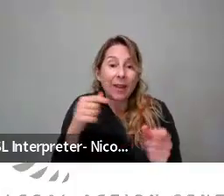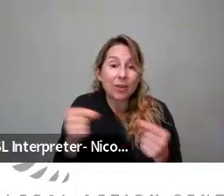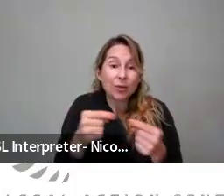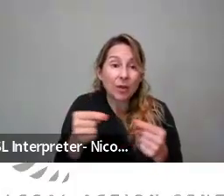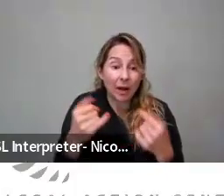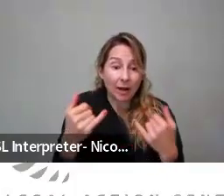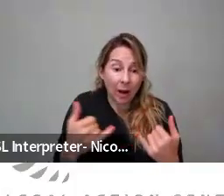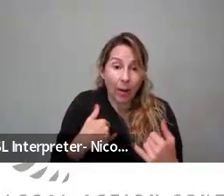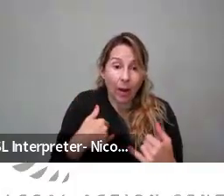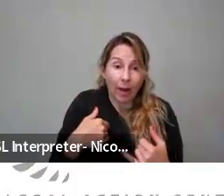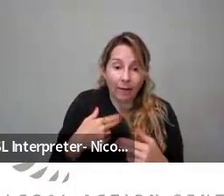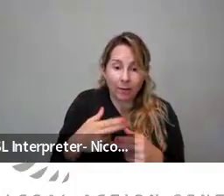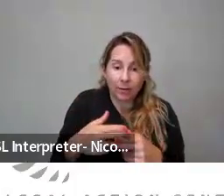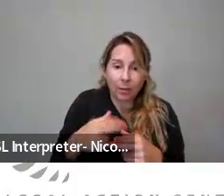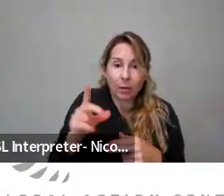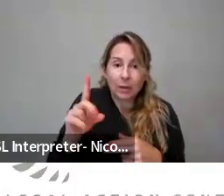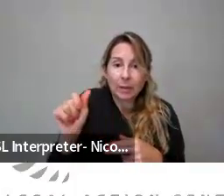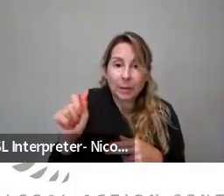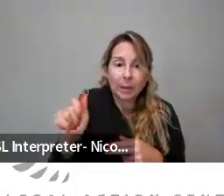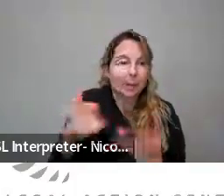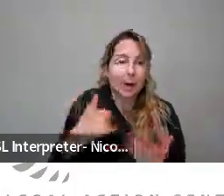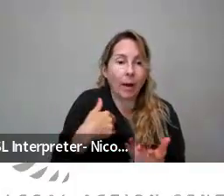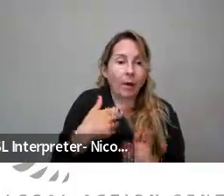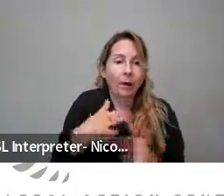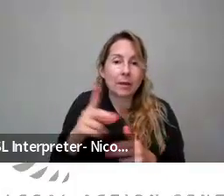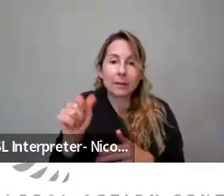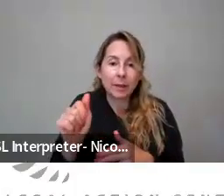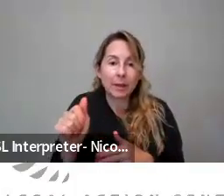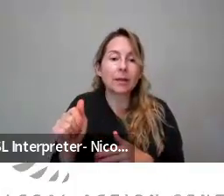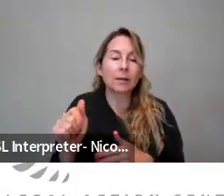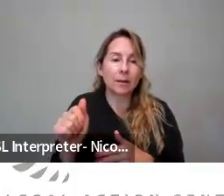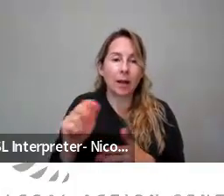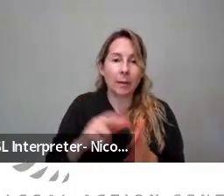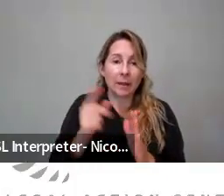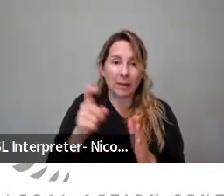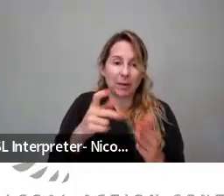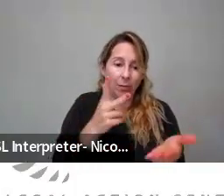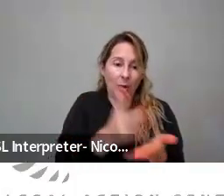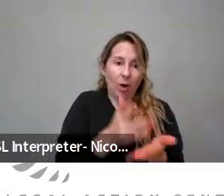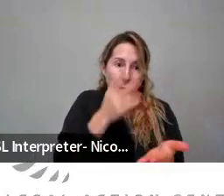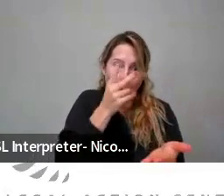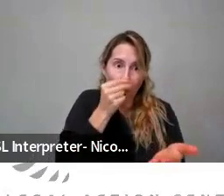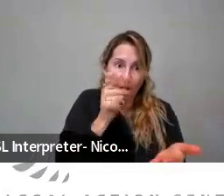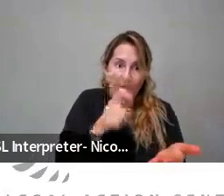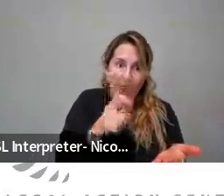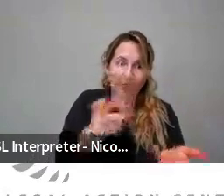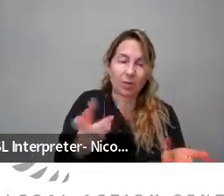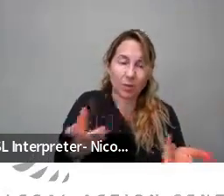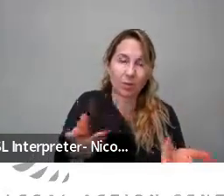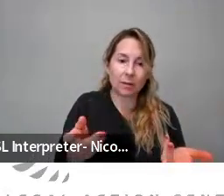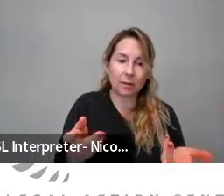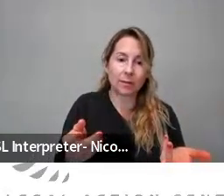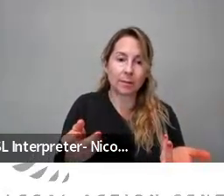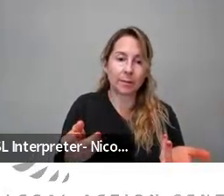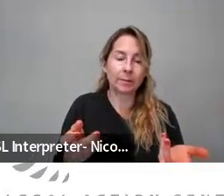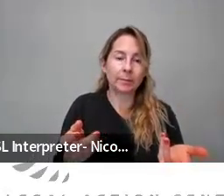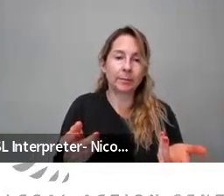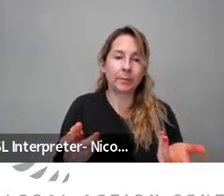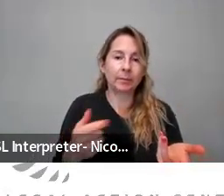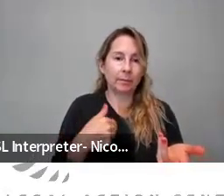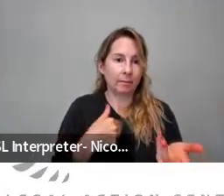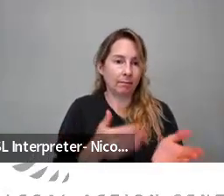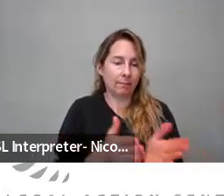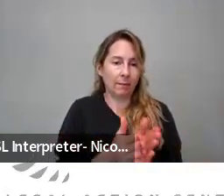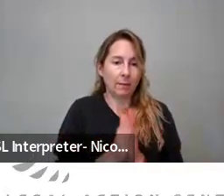disability, and so I'm requesting to park closer to my unit. If I'm